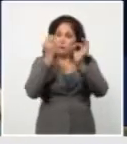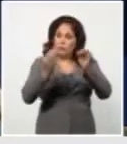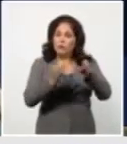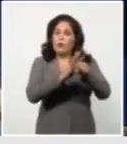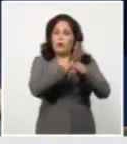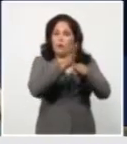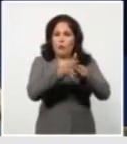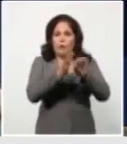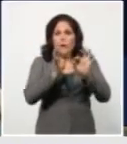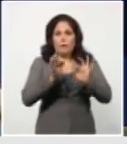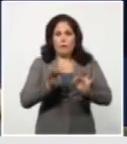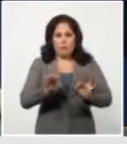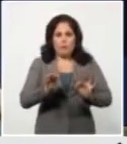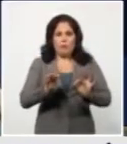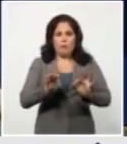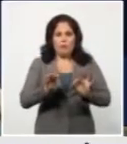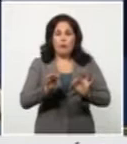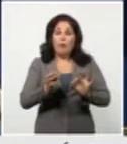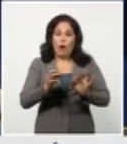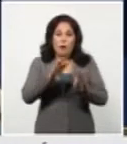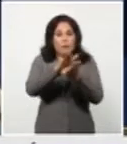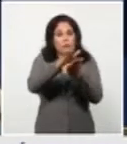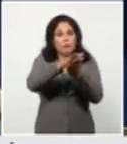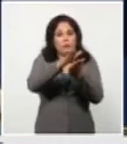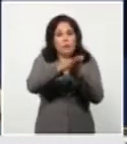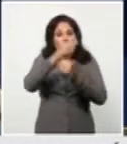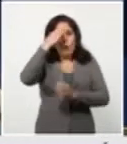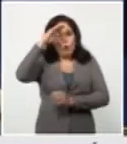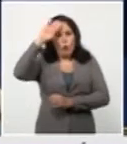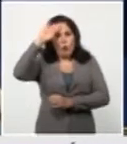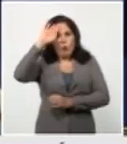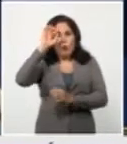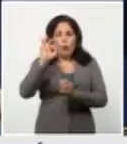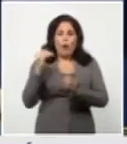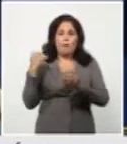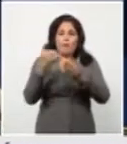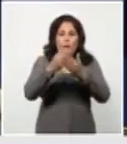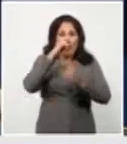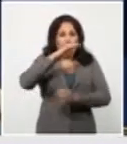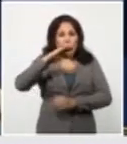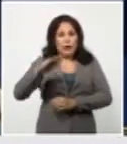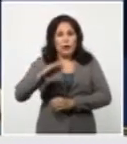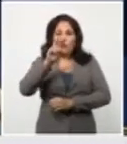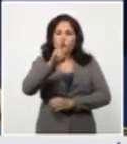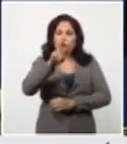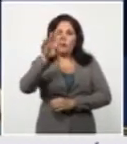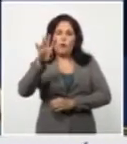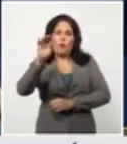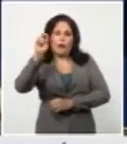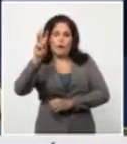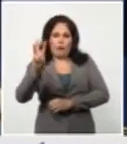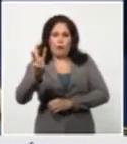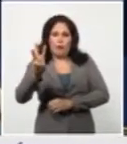was diagnosed, a positive case contact, and in Cuba,